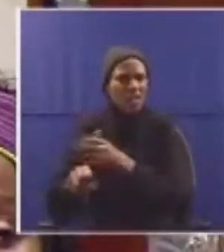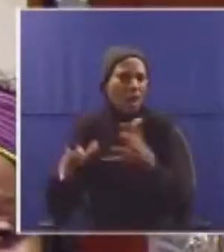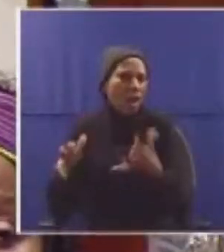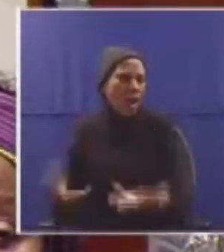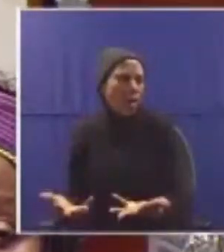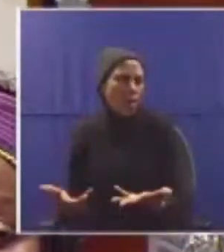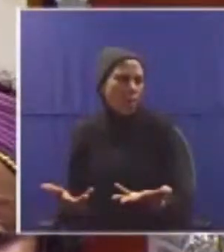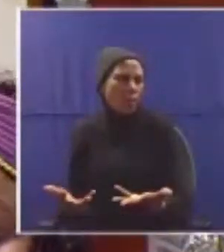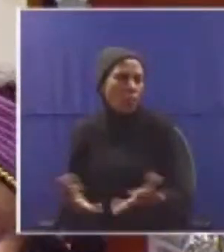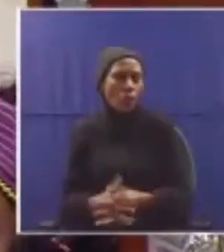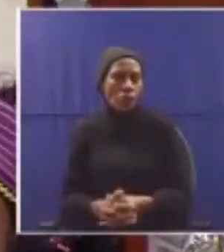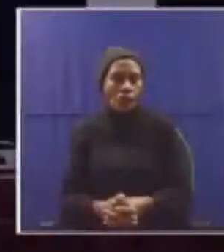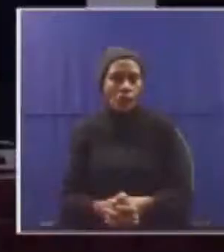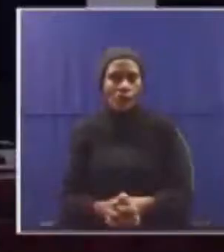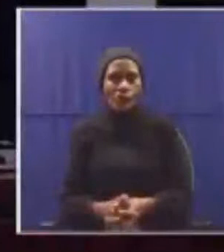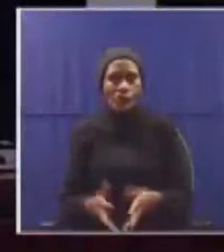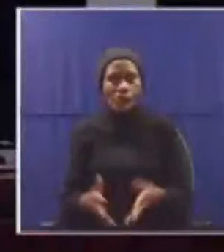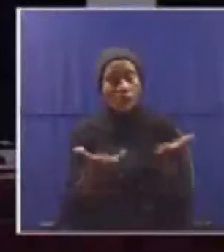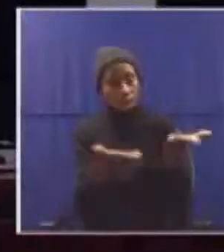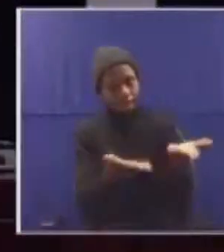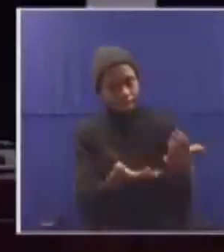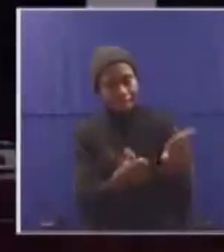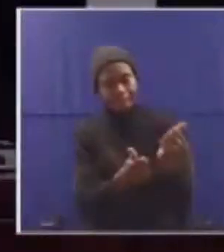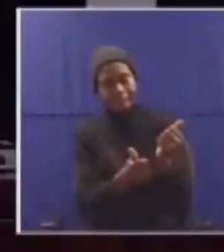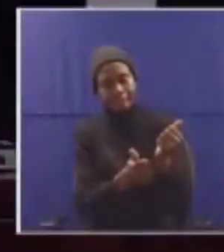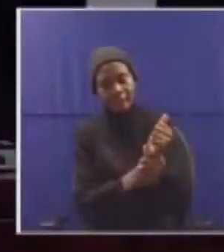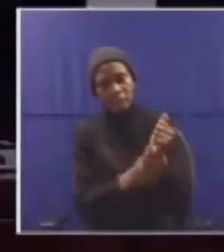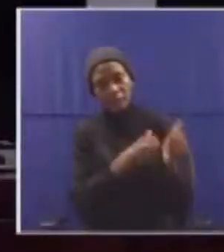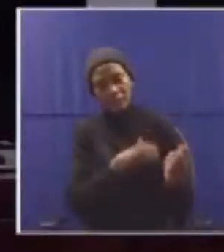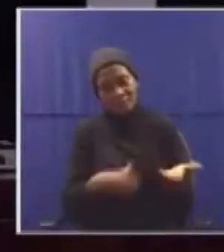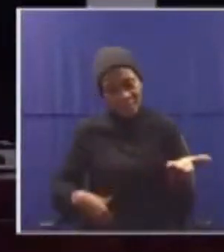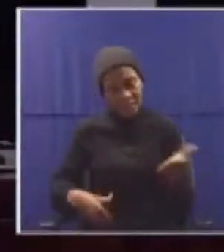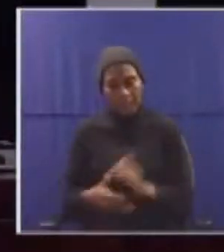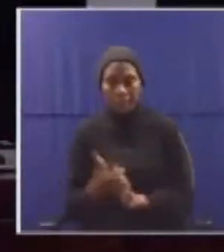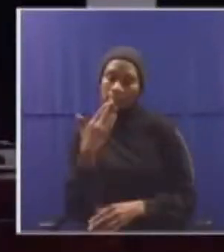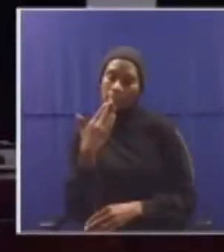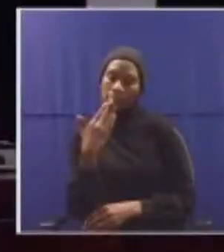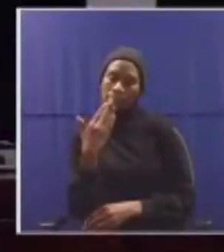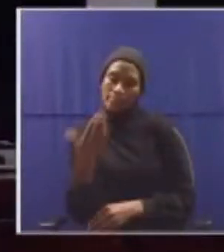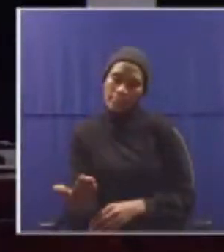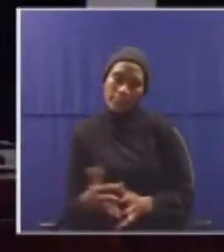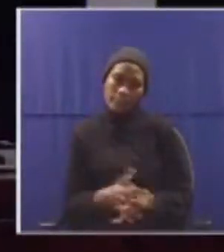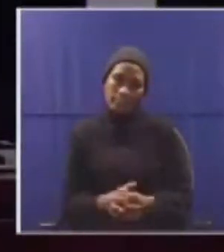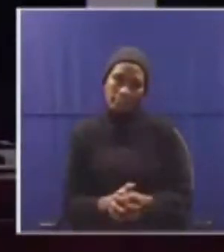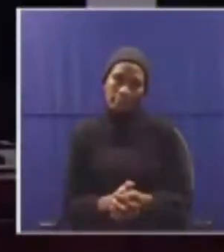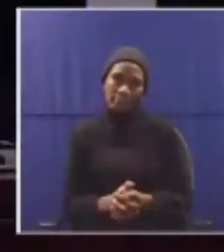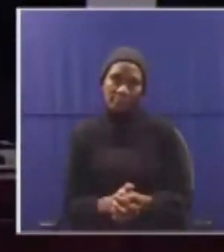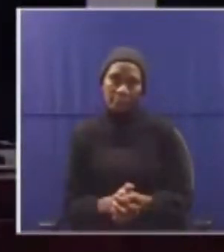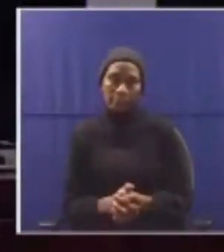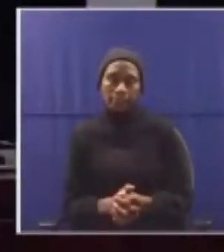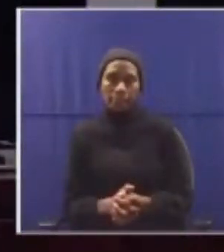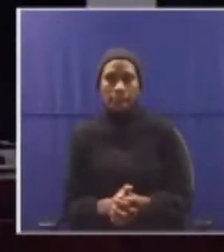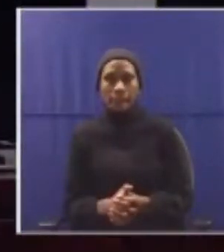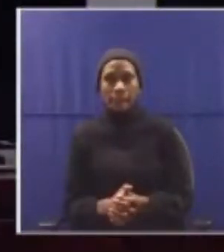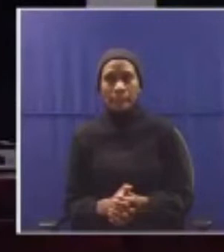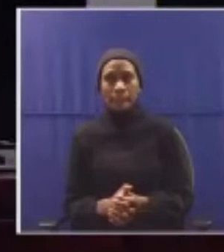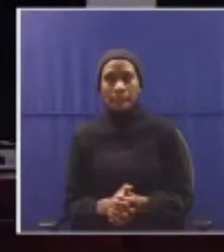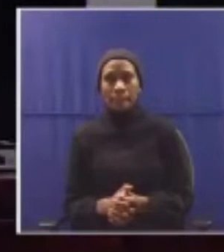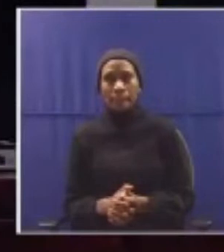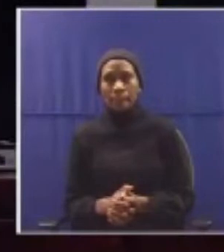you. The Honorable Deputy President. Thank you very much, Honorable Member.